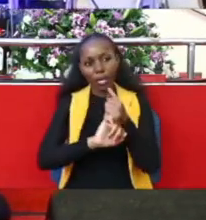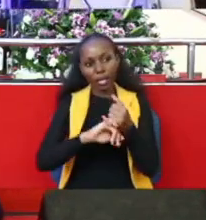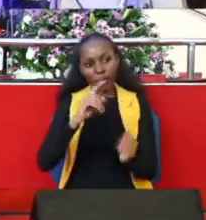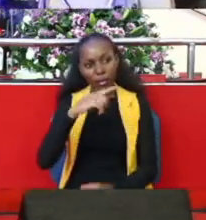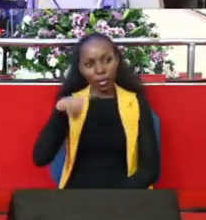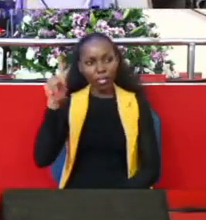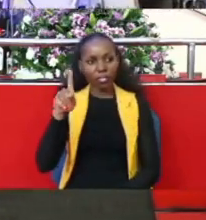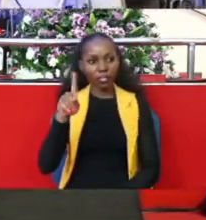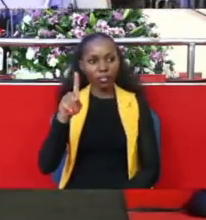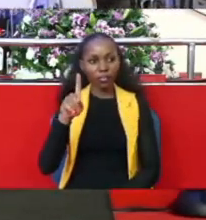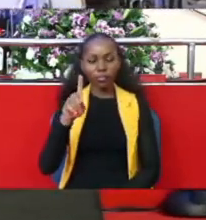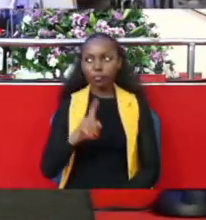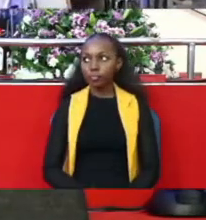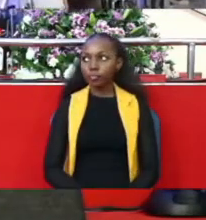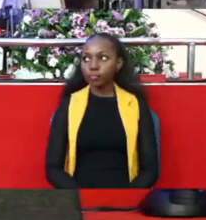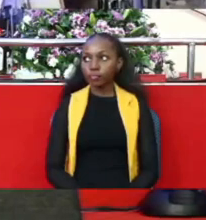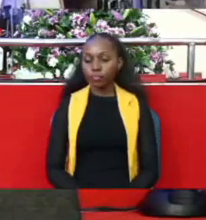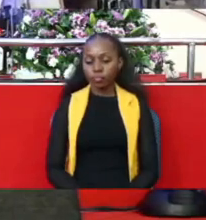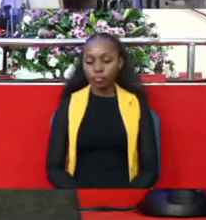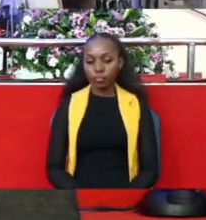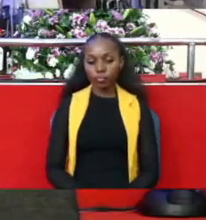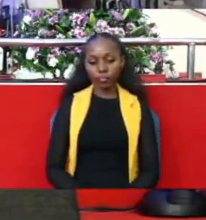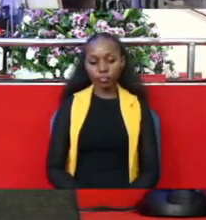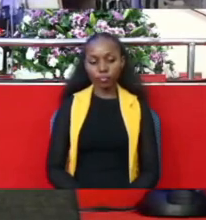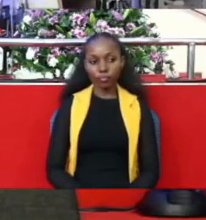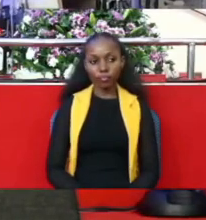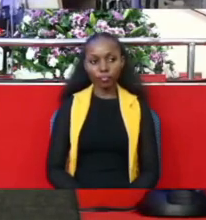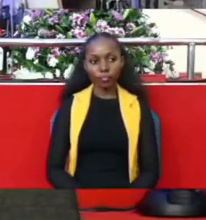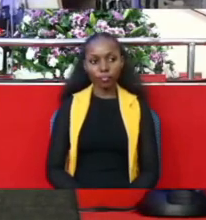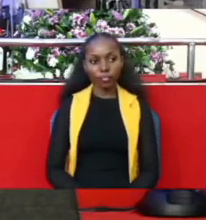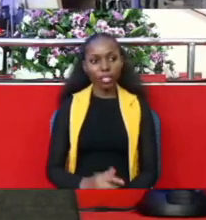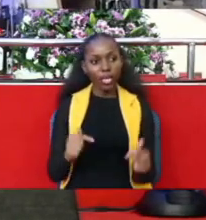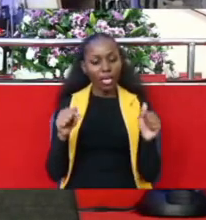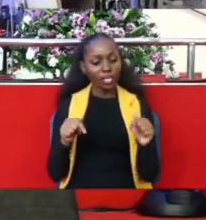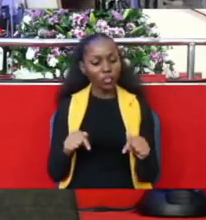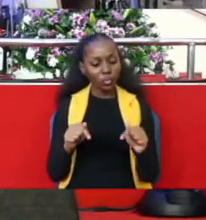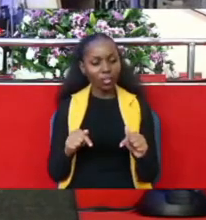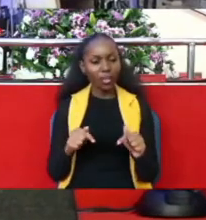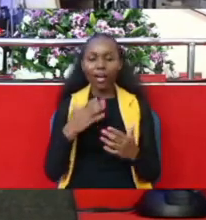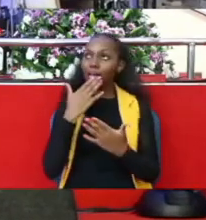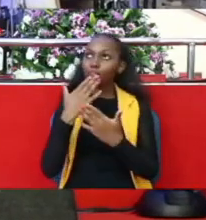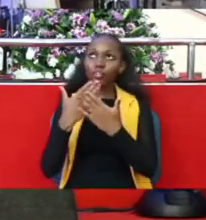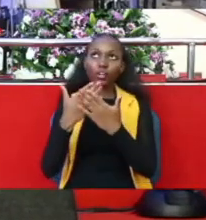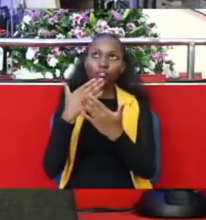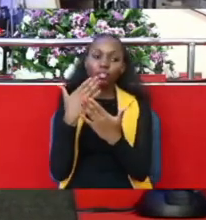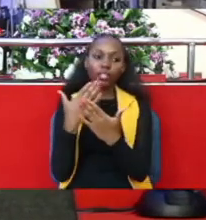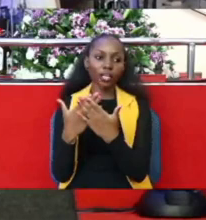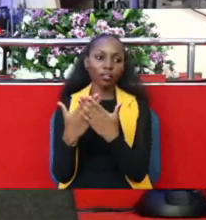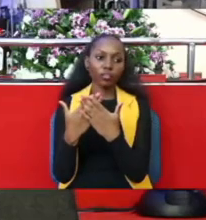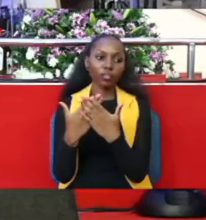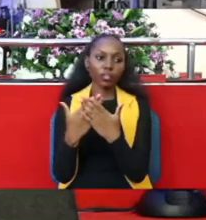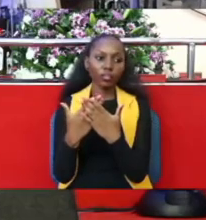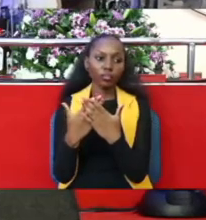ile ambayo ilikuwa iendelee kutamalaki katika familia hii. And today I am so grateful. Na leo niko na shukrani sana.